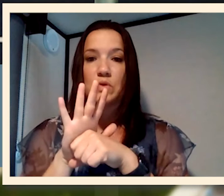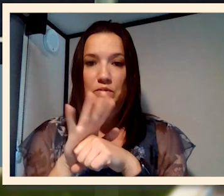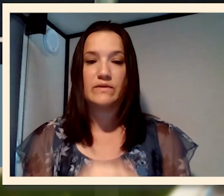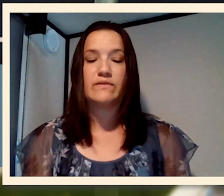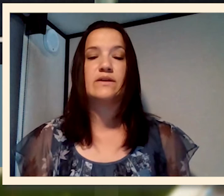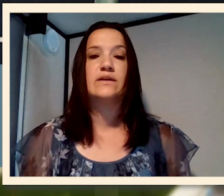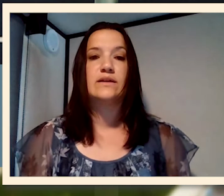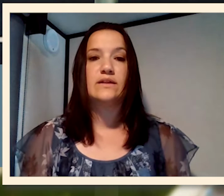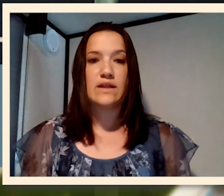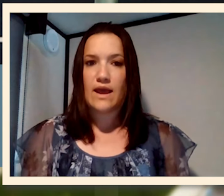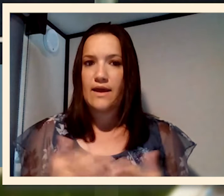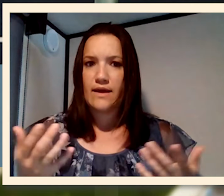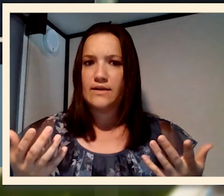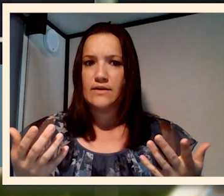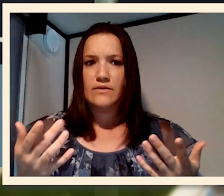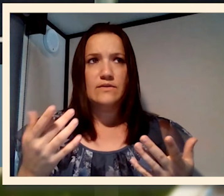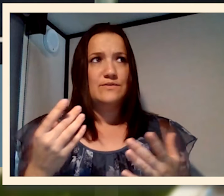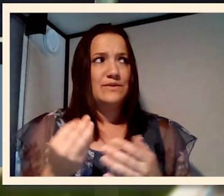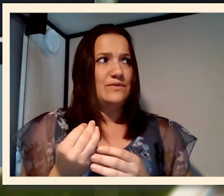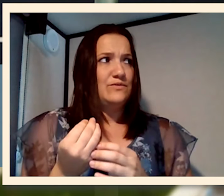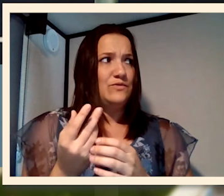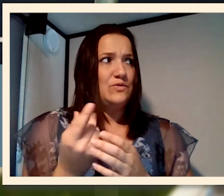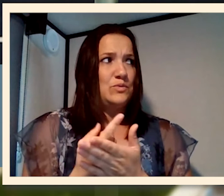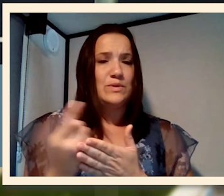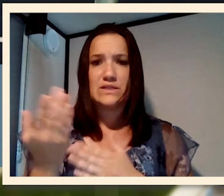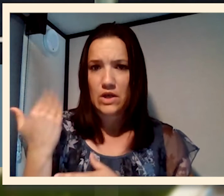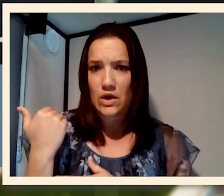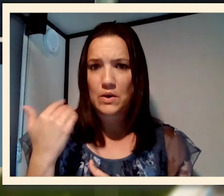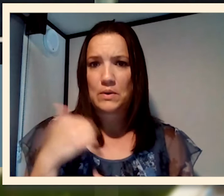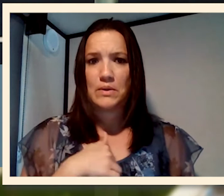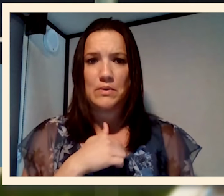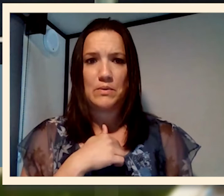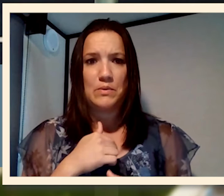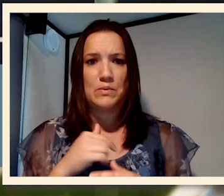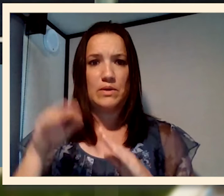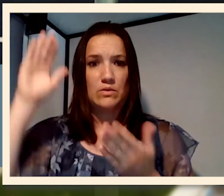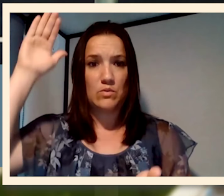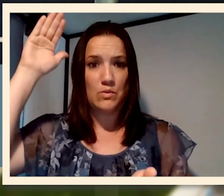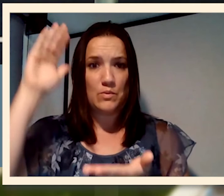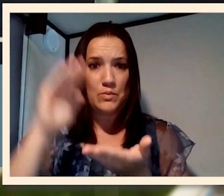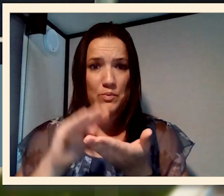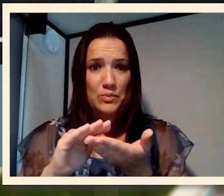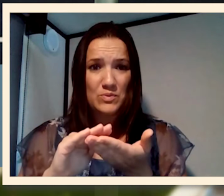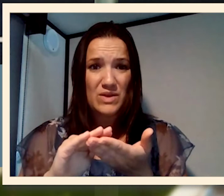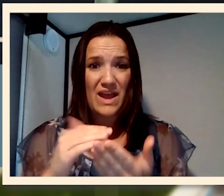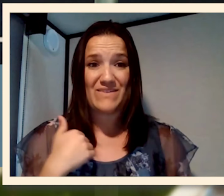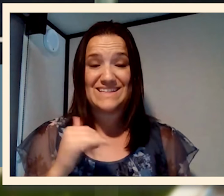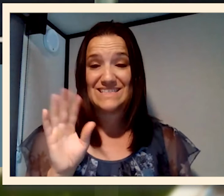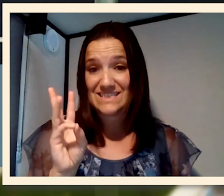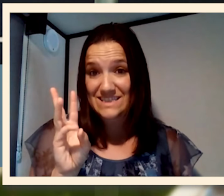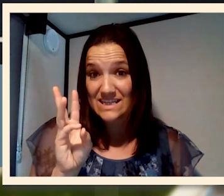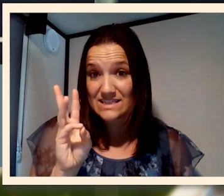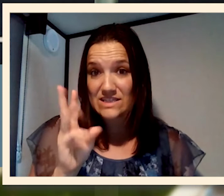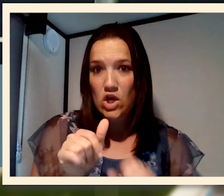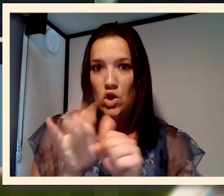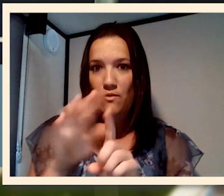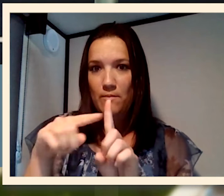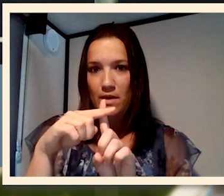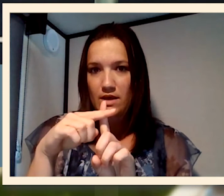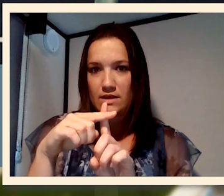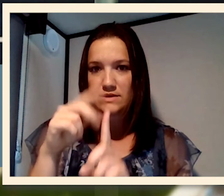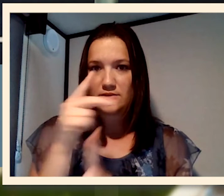the peaks and troughs of COVID. It seems like it was just a few weeks ago that we had dropped all the way down